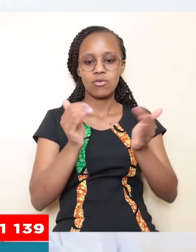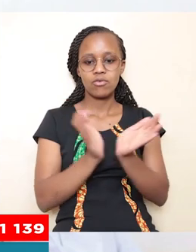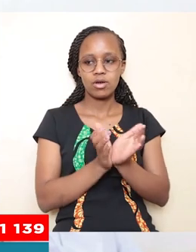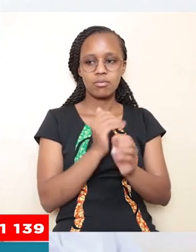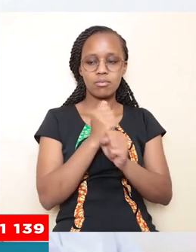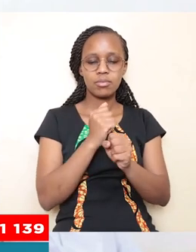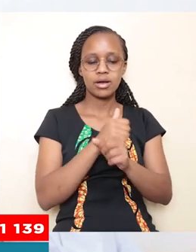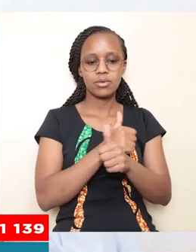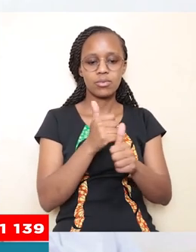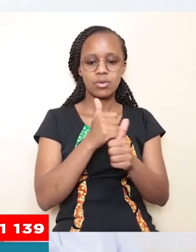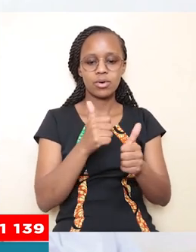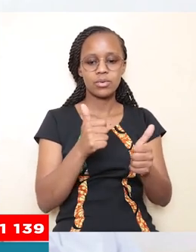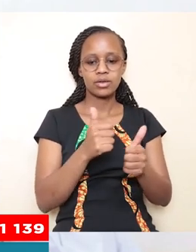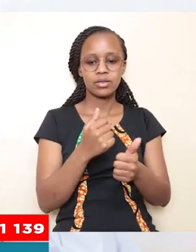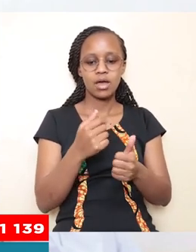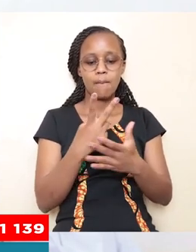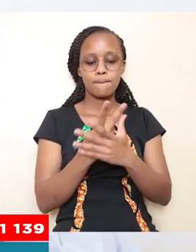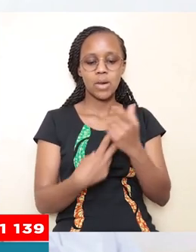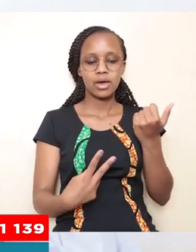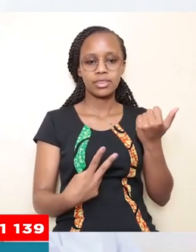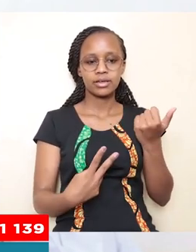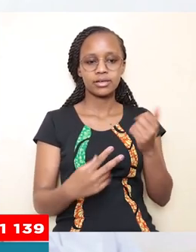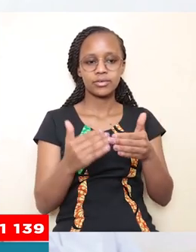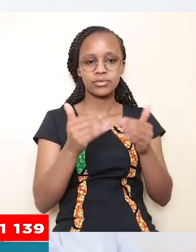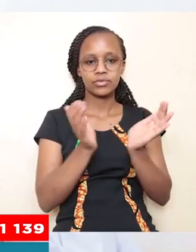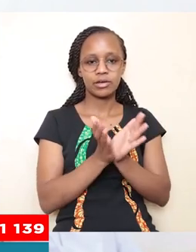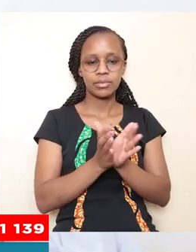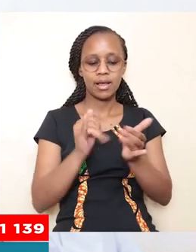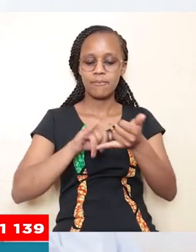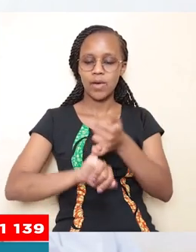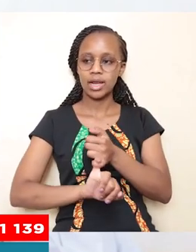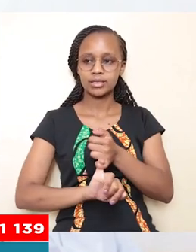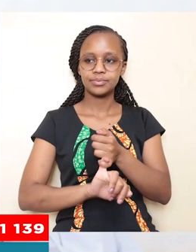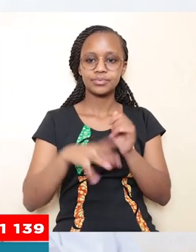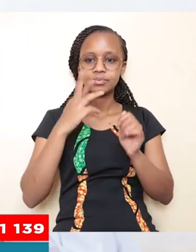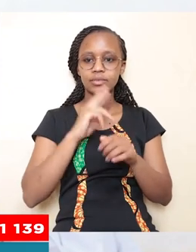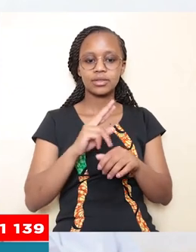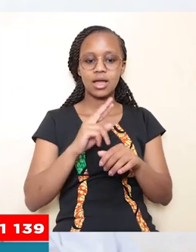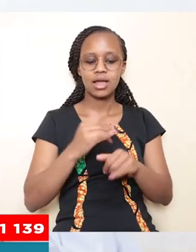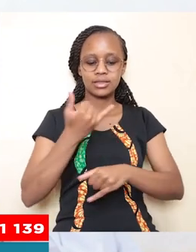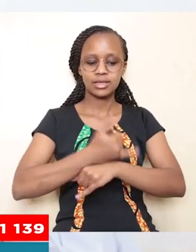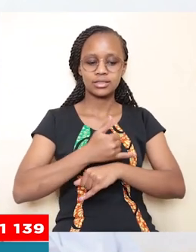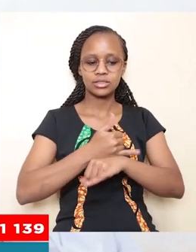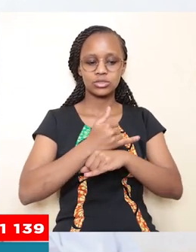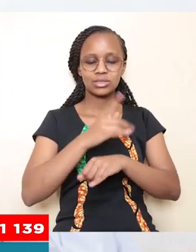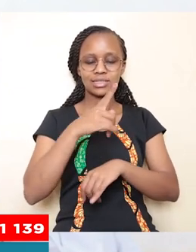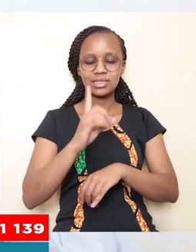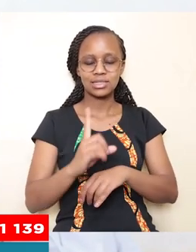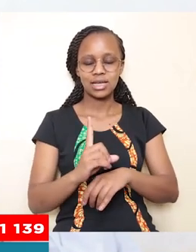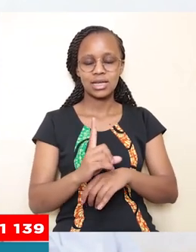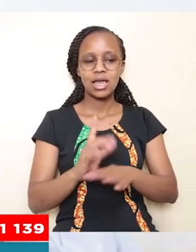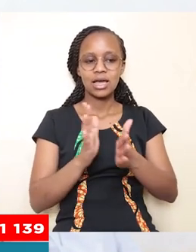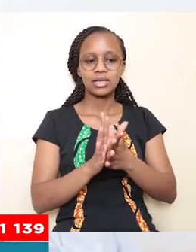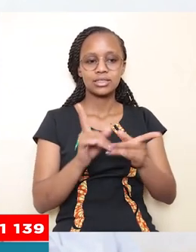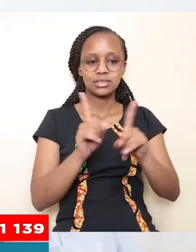are made well. Both family and marriage are essential institutions.